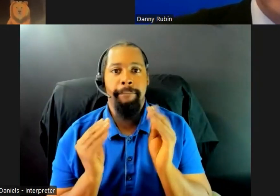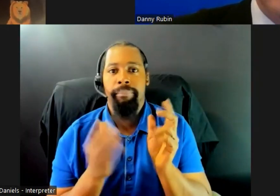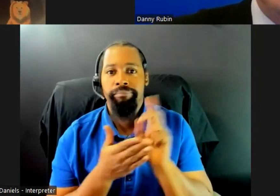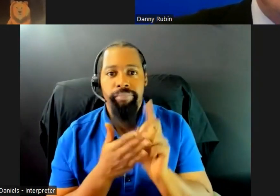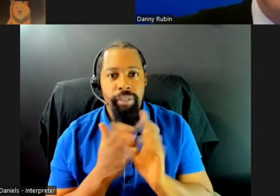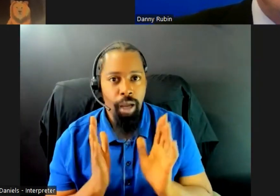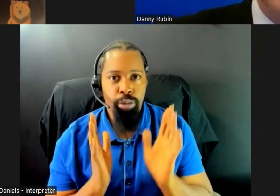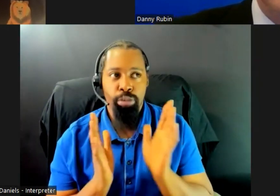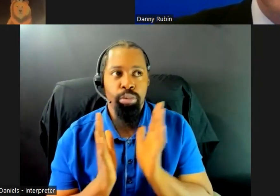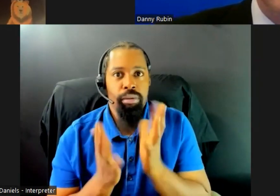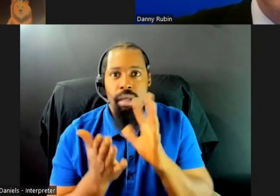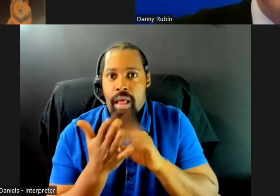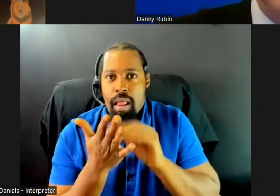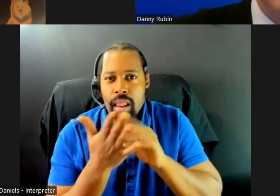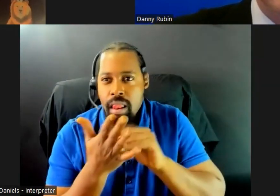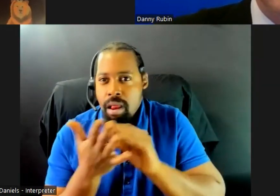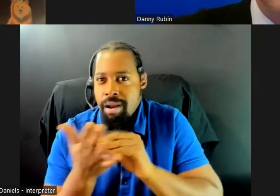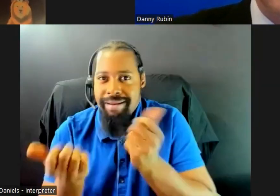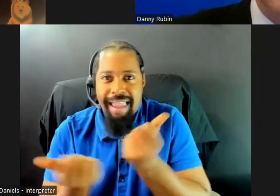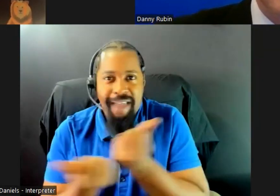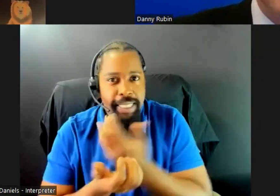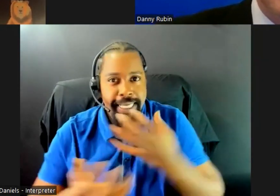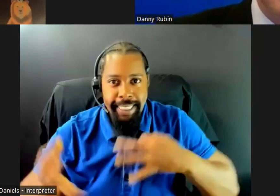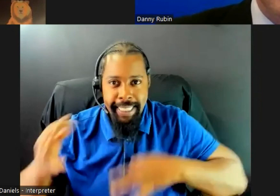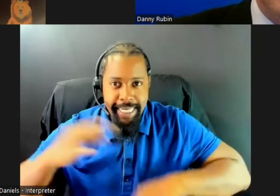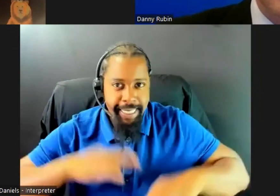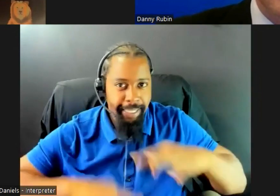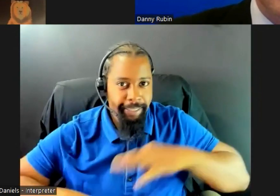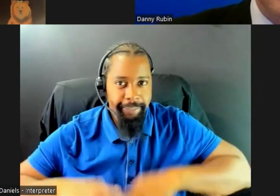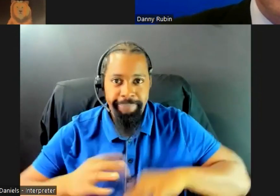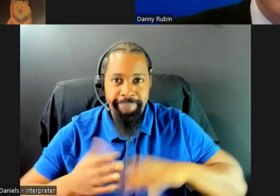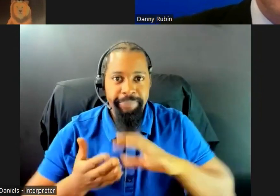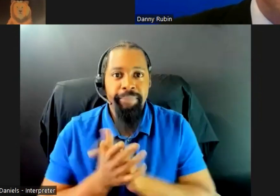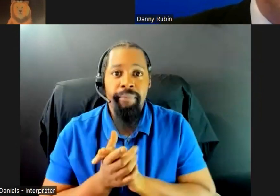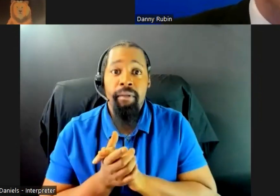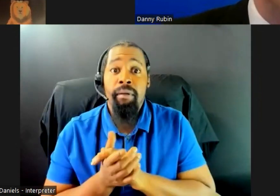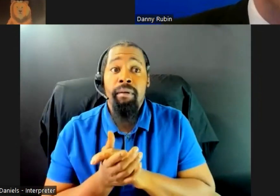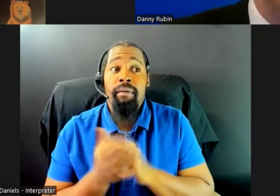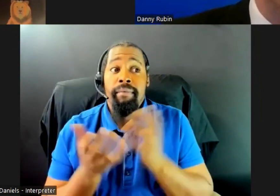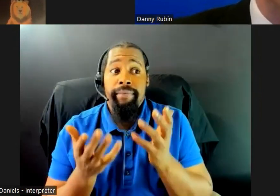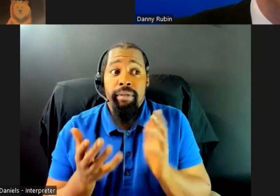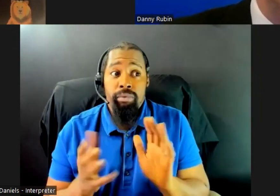everything. Wow. And when I came back, and I did come back,